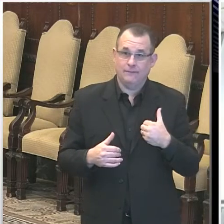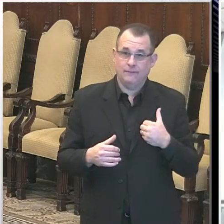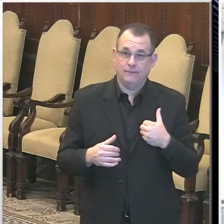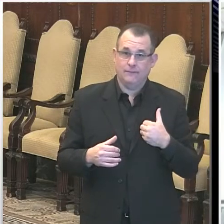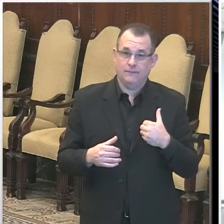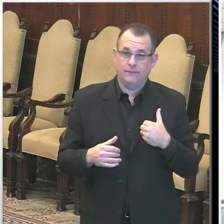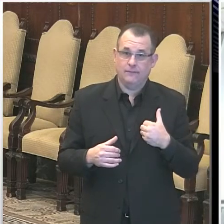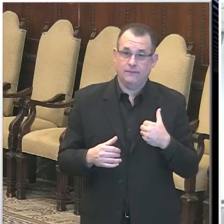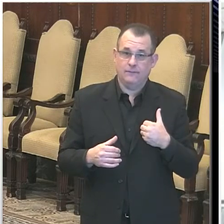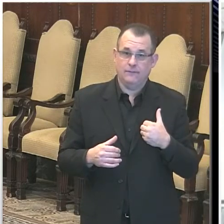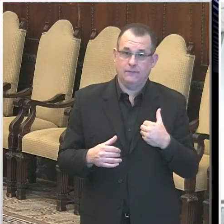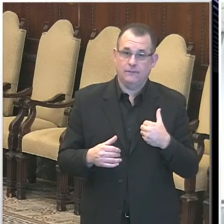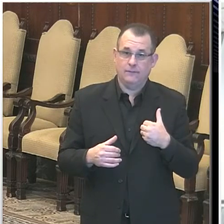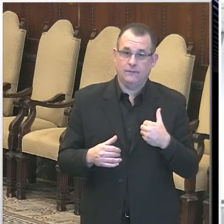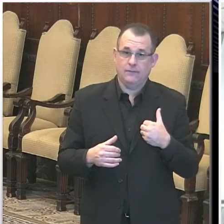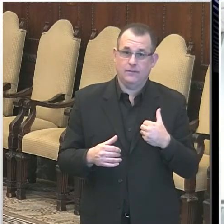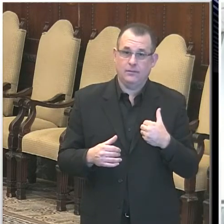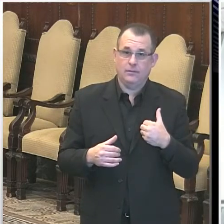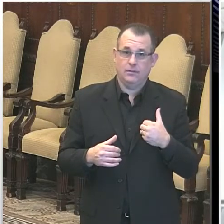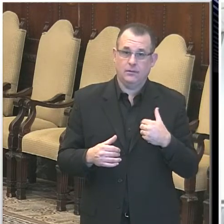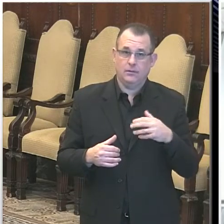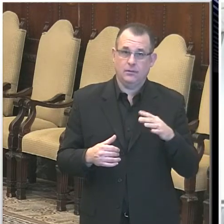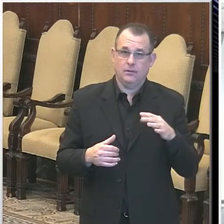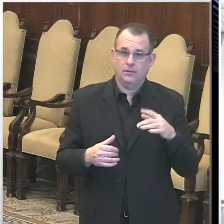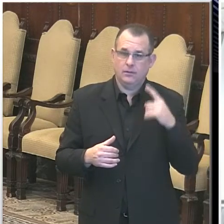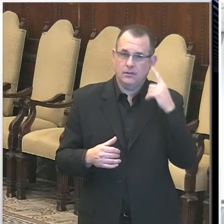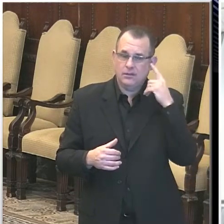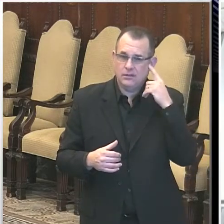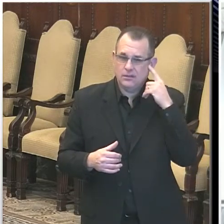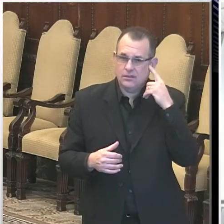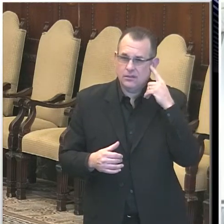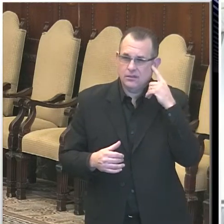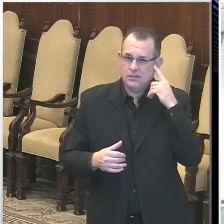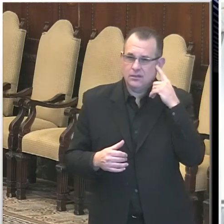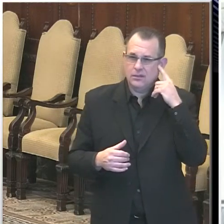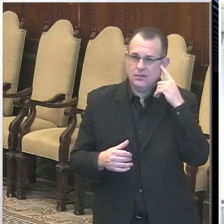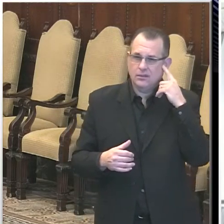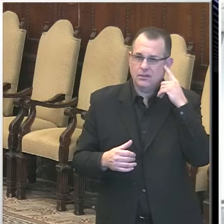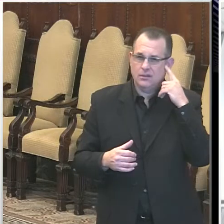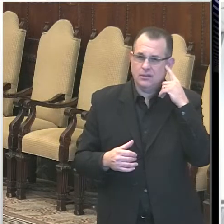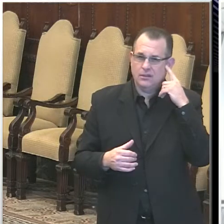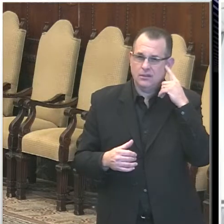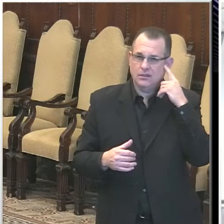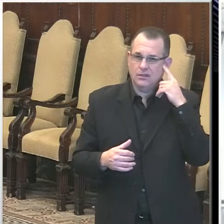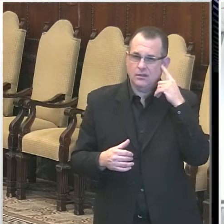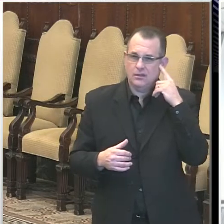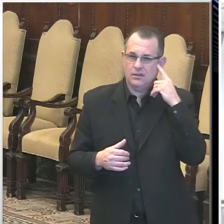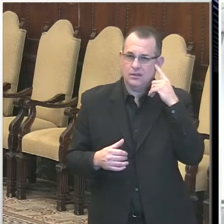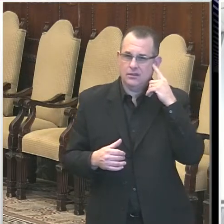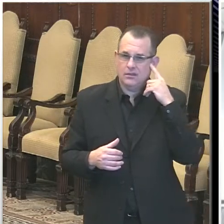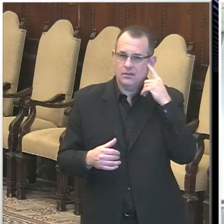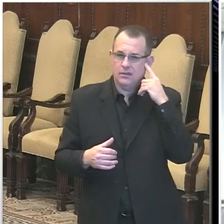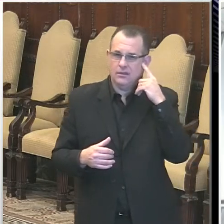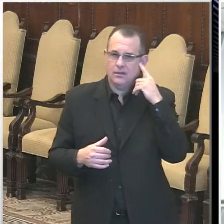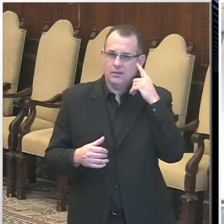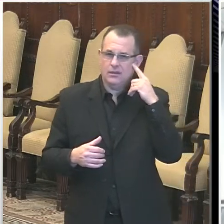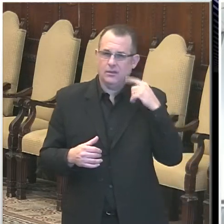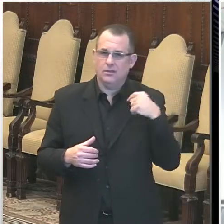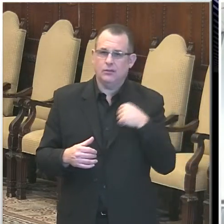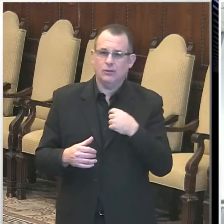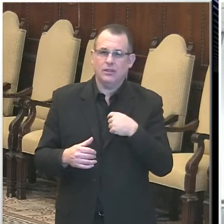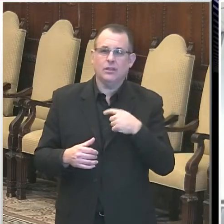We have significant capacity right now, and I think we are comfortable with where we are.